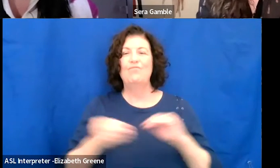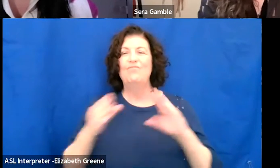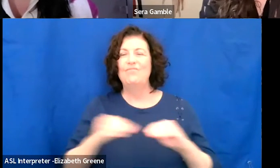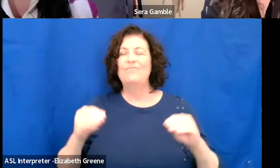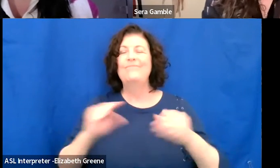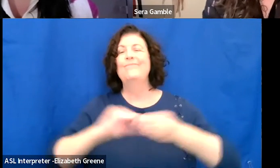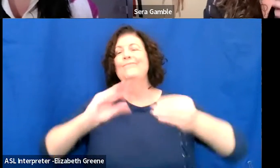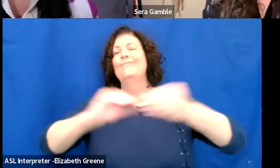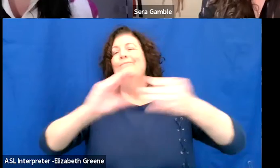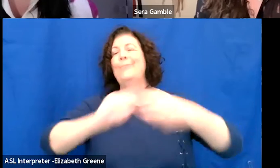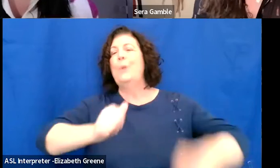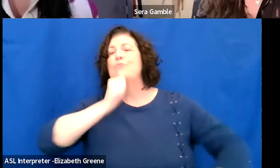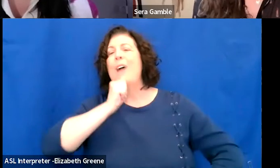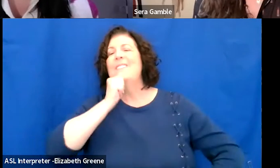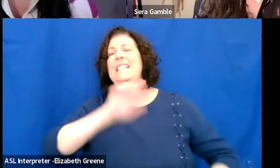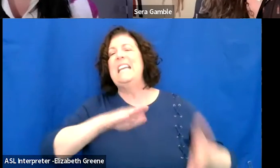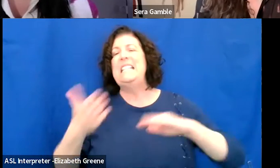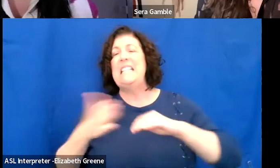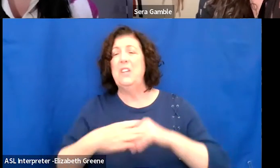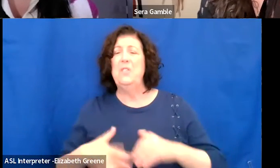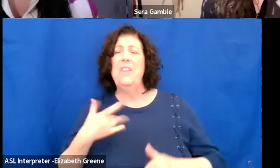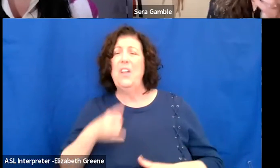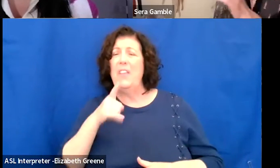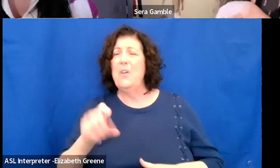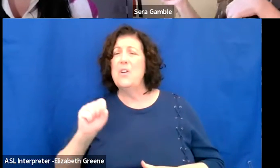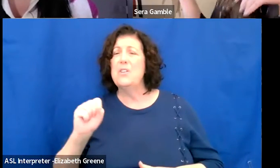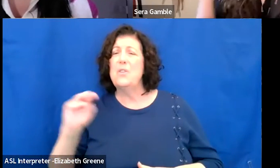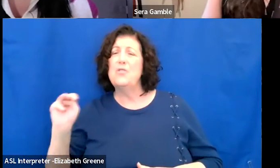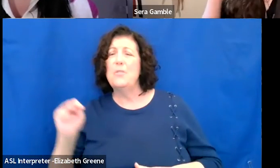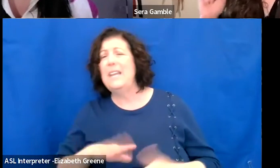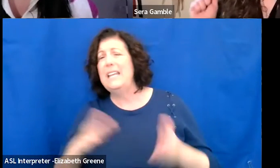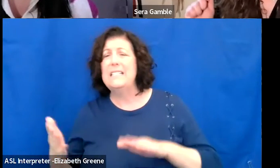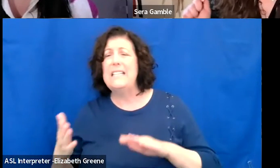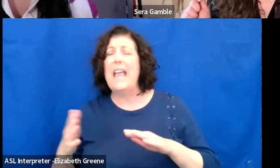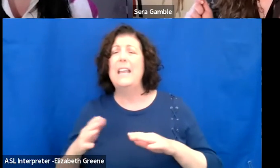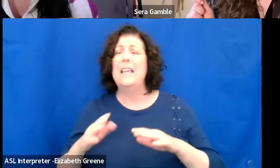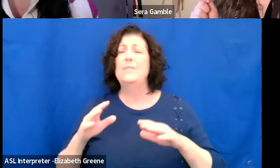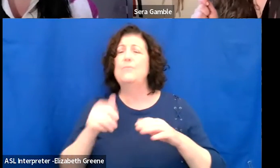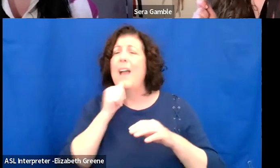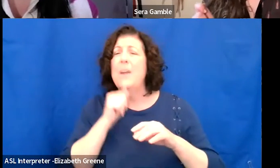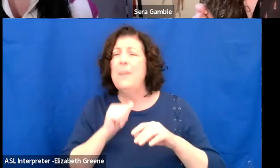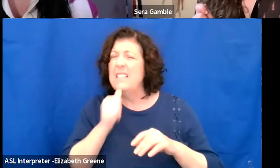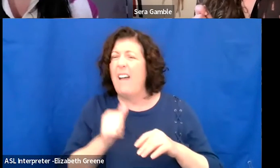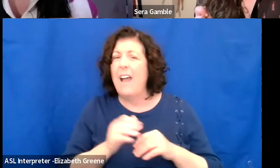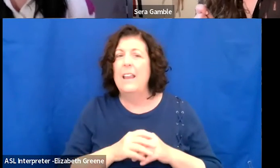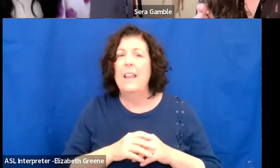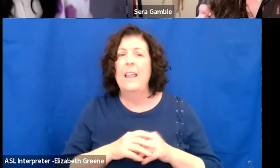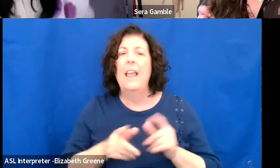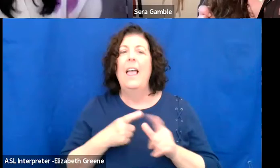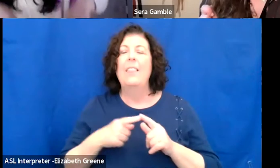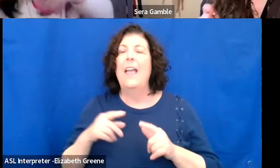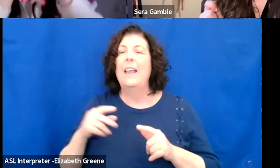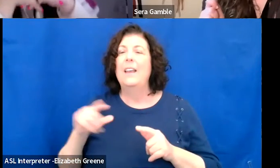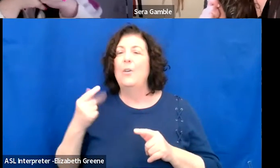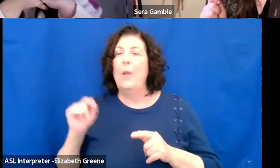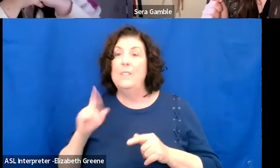Let me explain what social media has done. Even if yours is private, your friend probably isn't. And then Greg would like whip out a page and he'd be like, Susan Rovner, let me tell